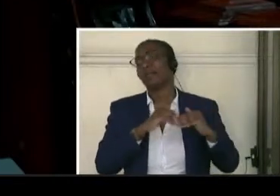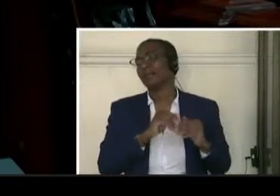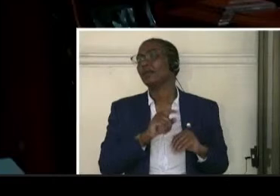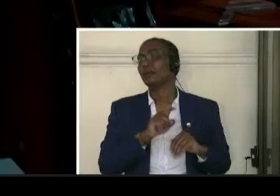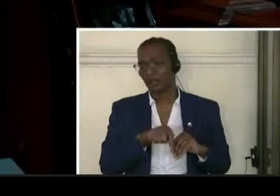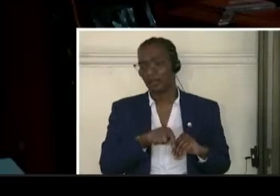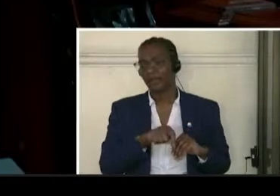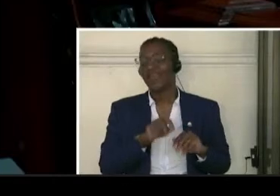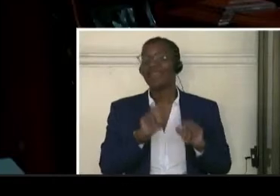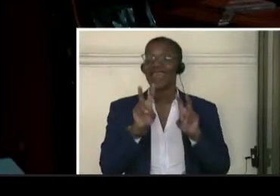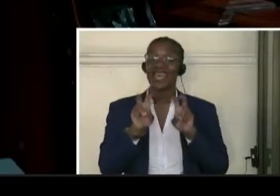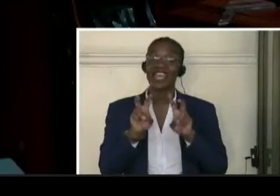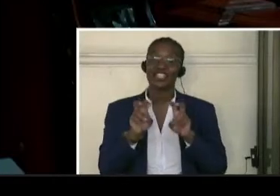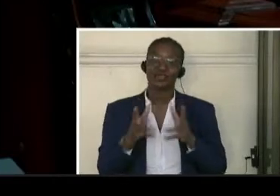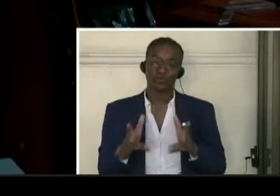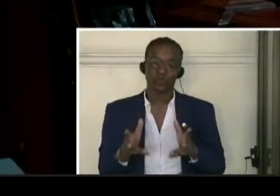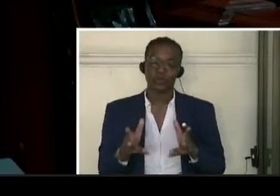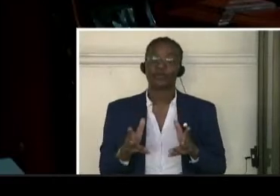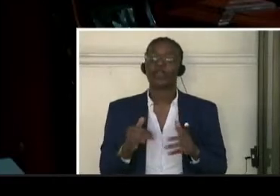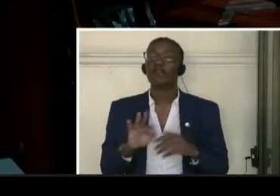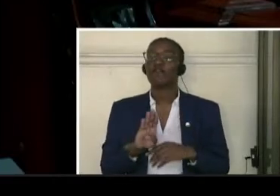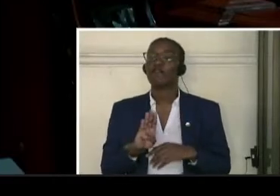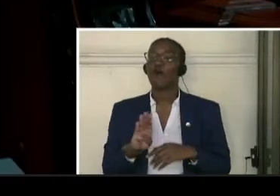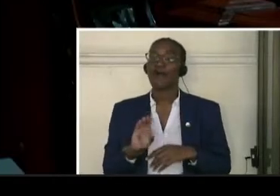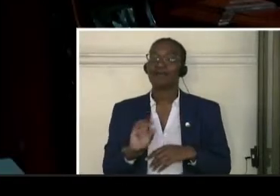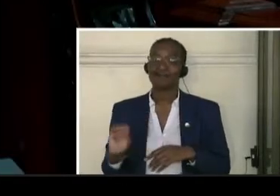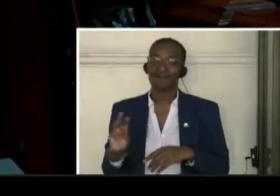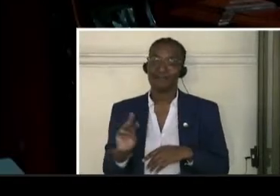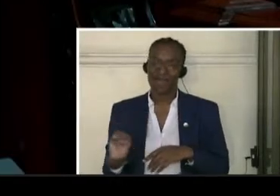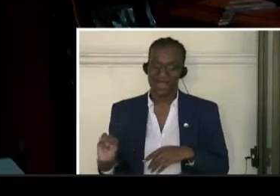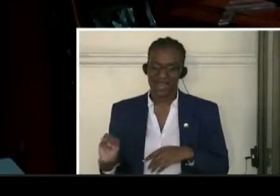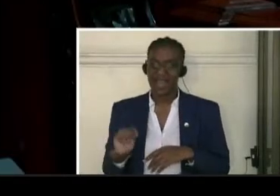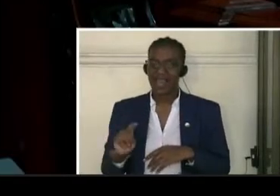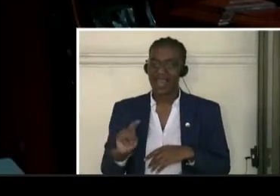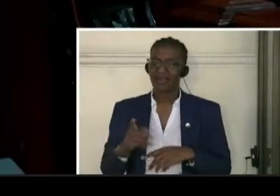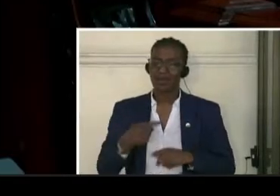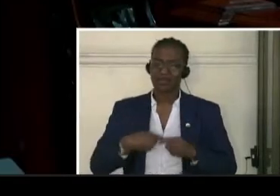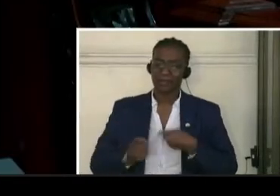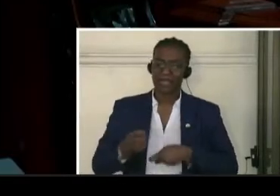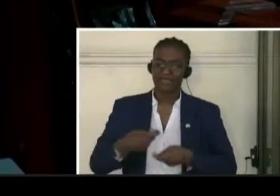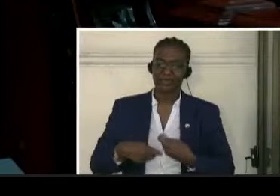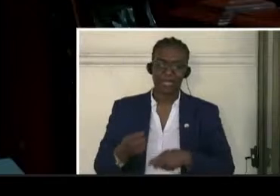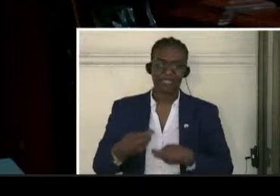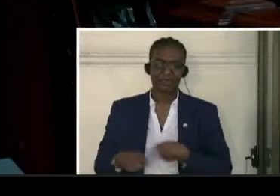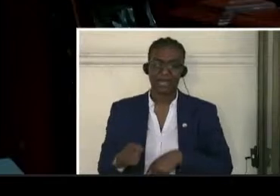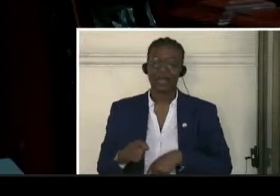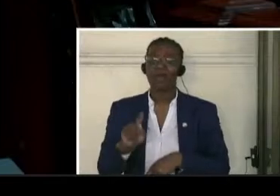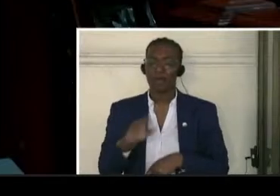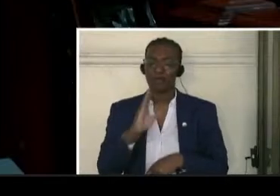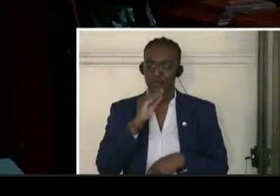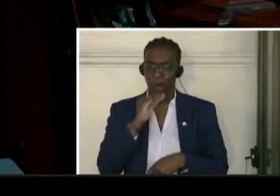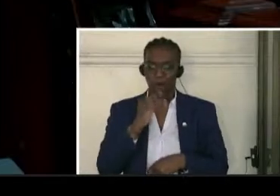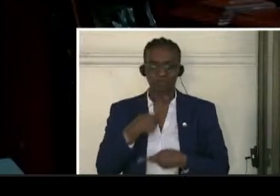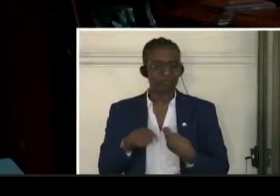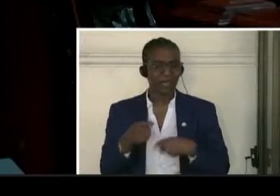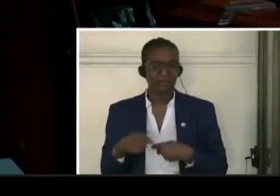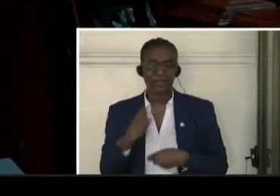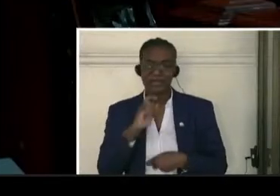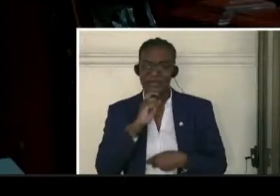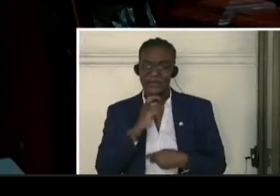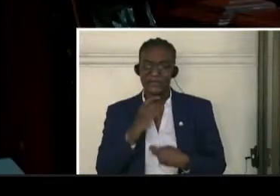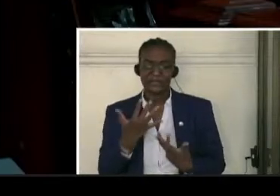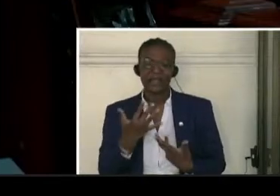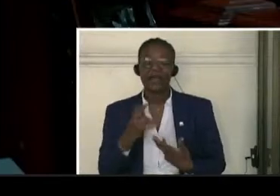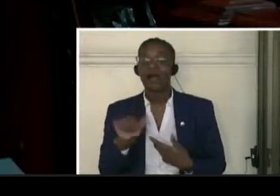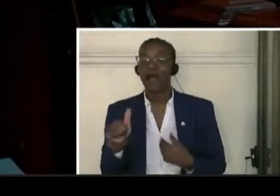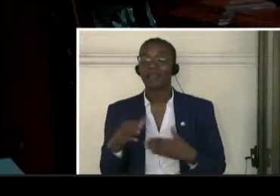The issue of 400 million irregular expenditure, let me cover it. Because even the